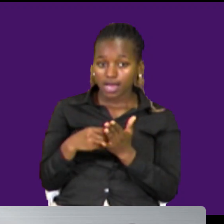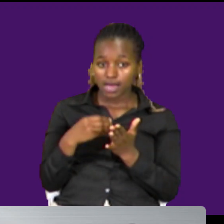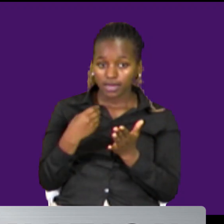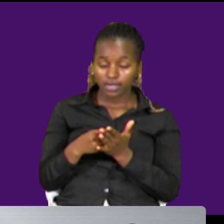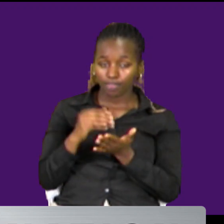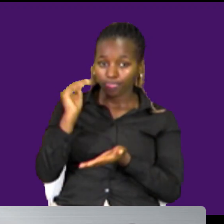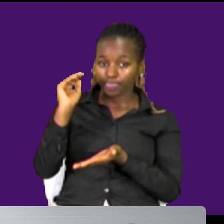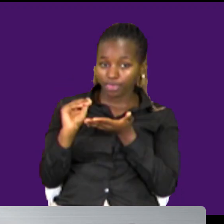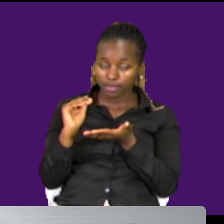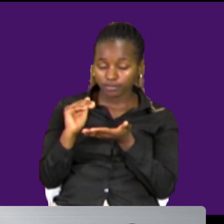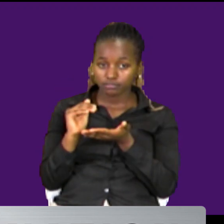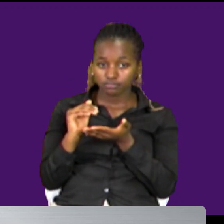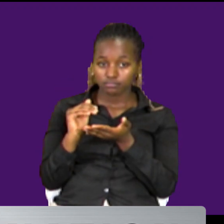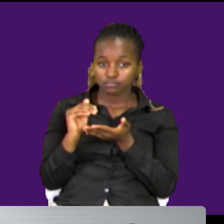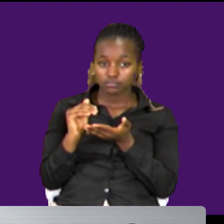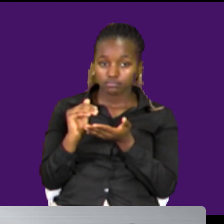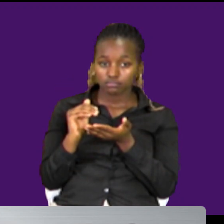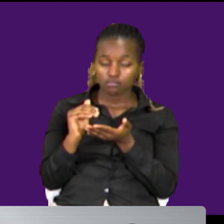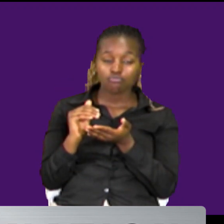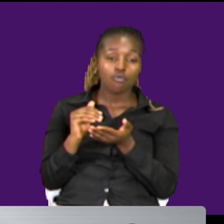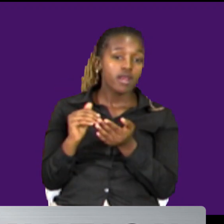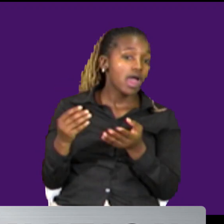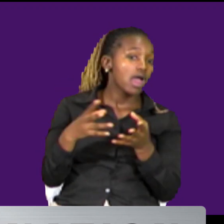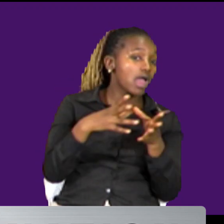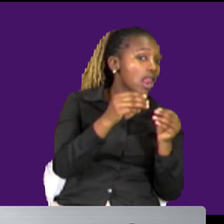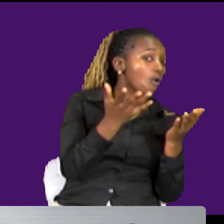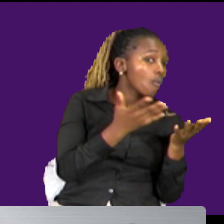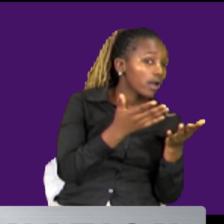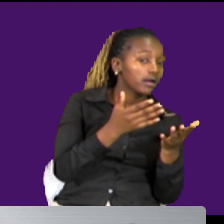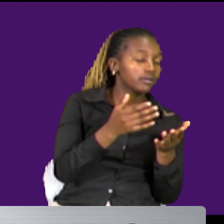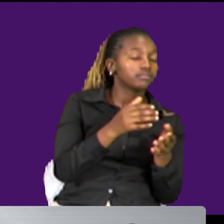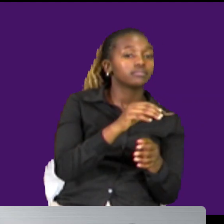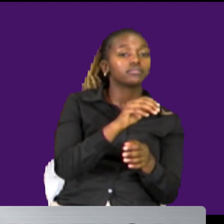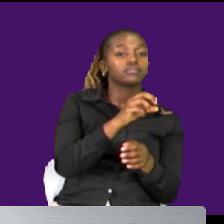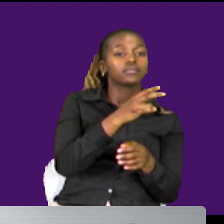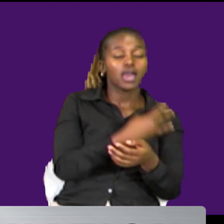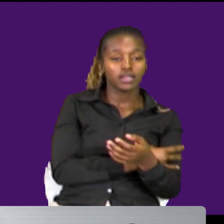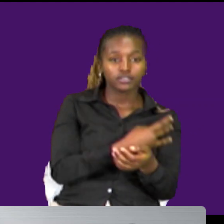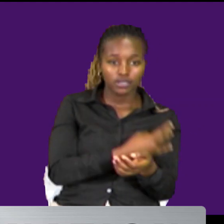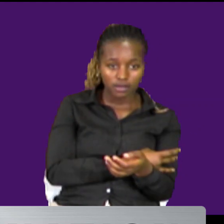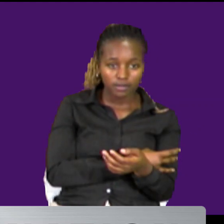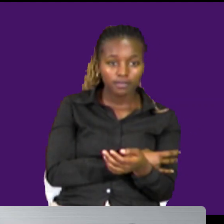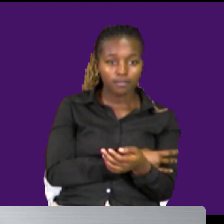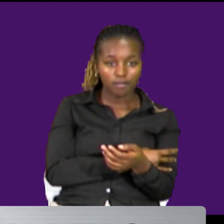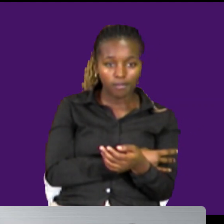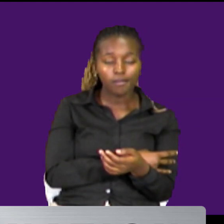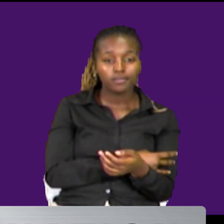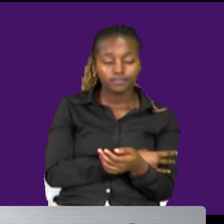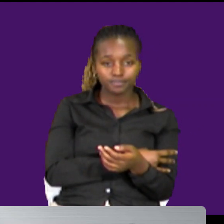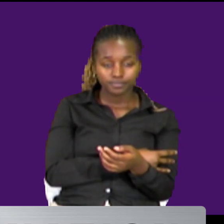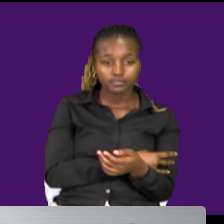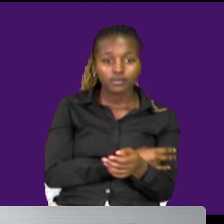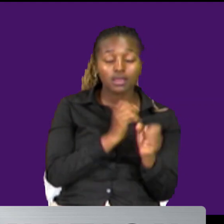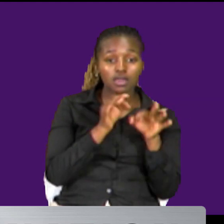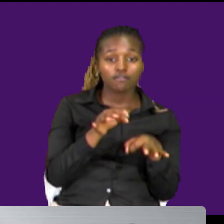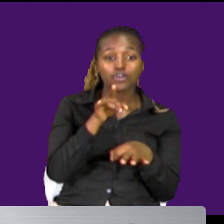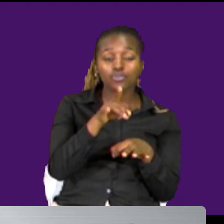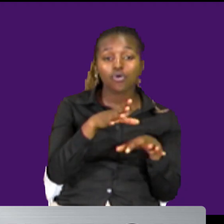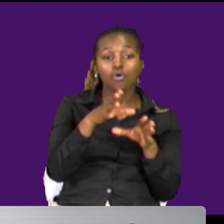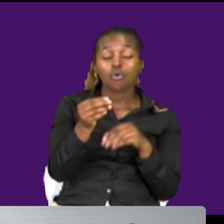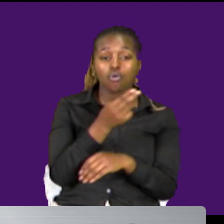for example, and then when you go to any hospital, Yeah, we're about to go Yeah. for a break. in